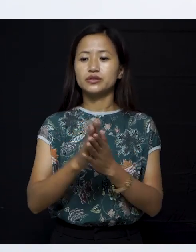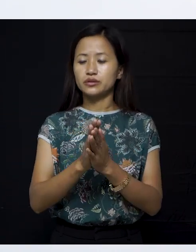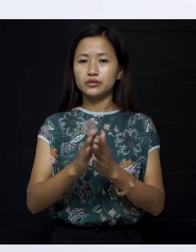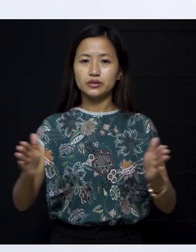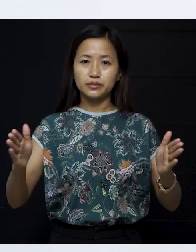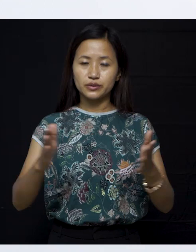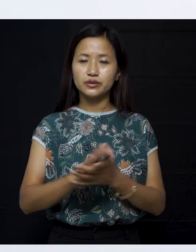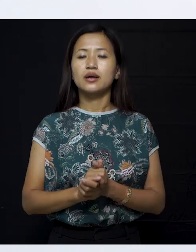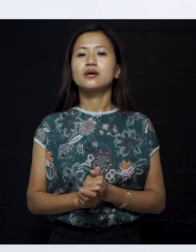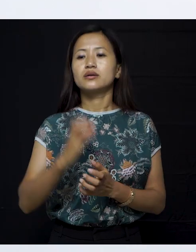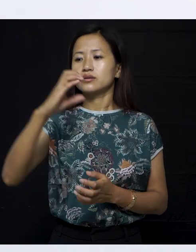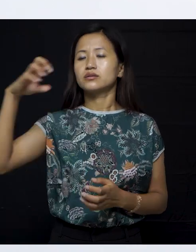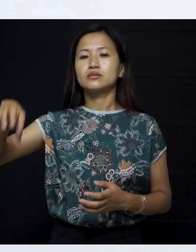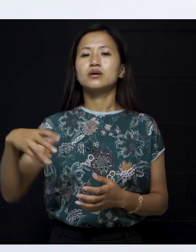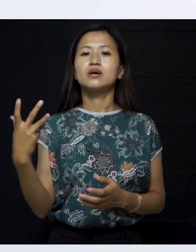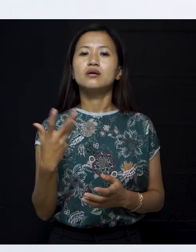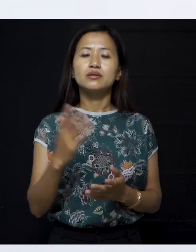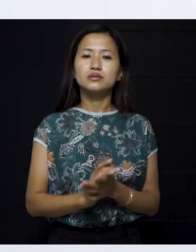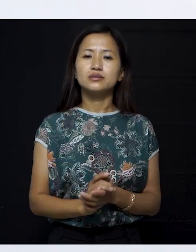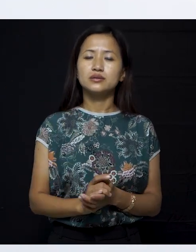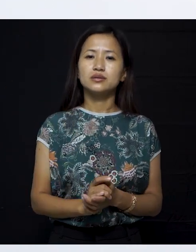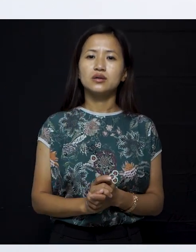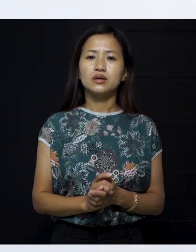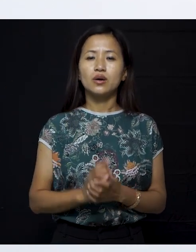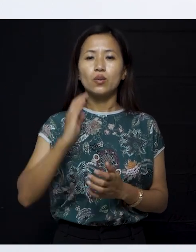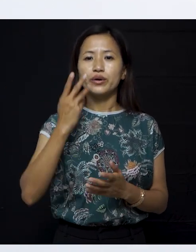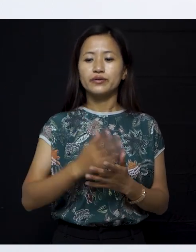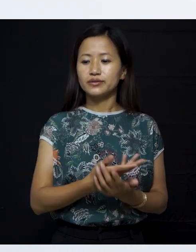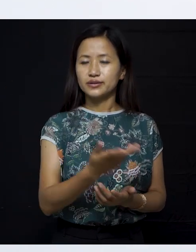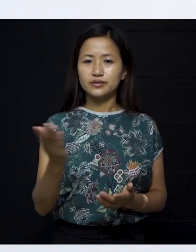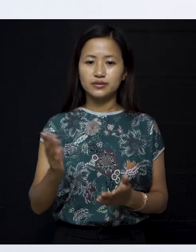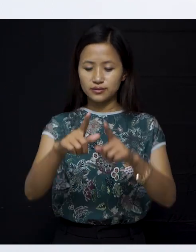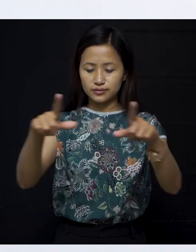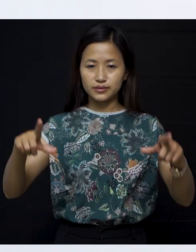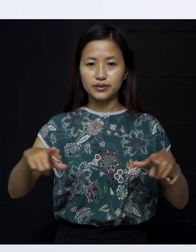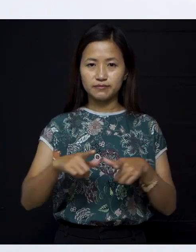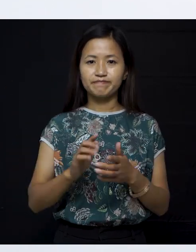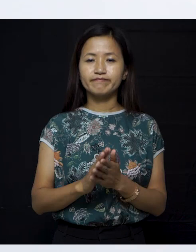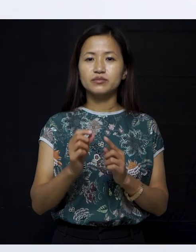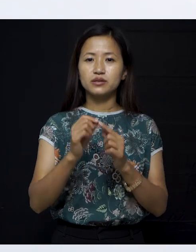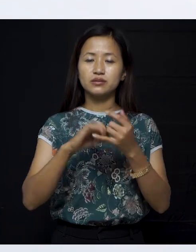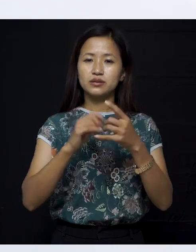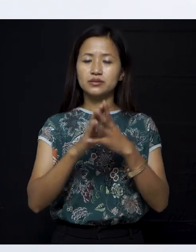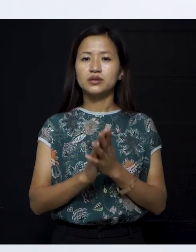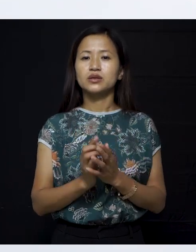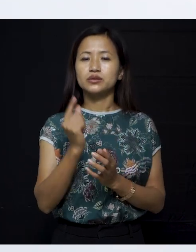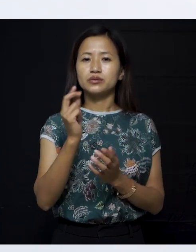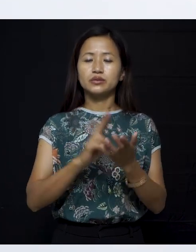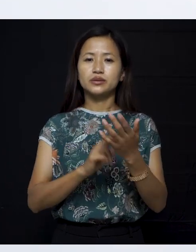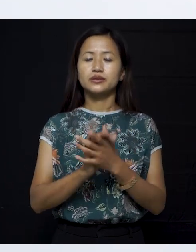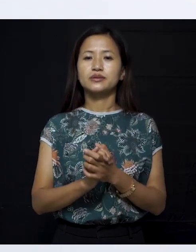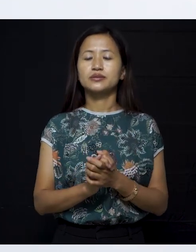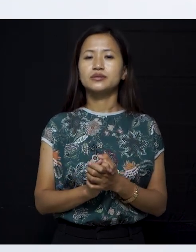country. However, in certain times, whenever there is land dispute, again the United Nations come